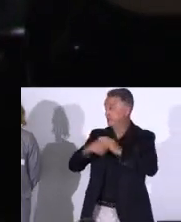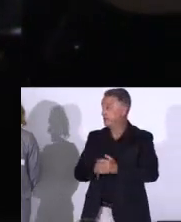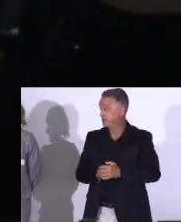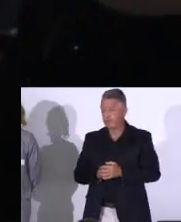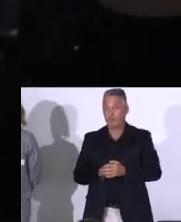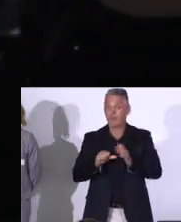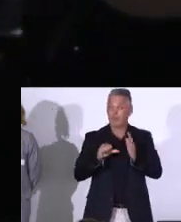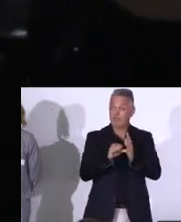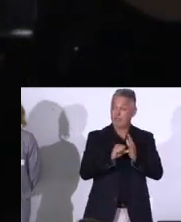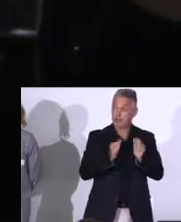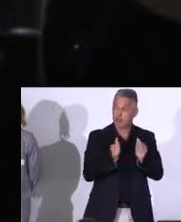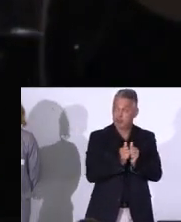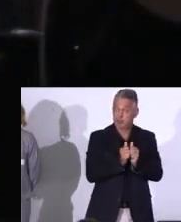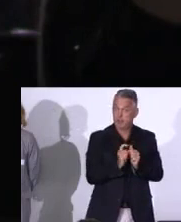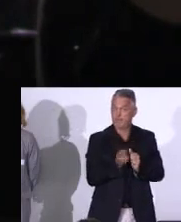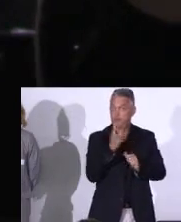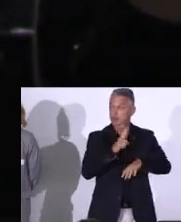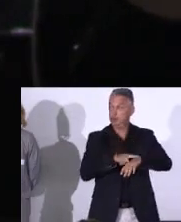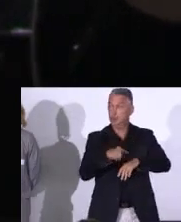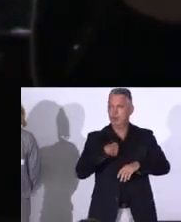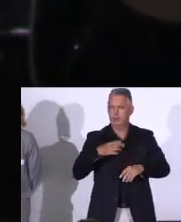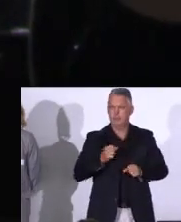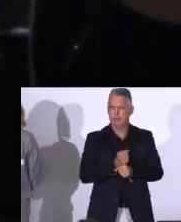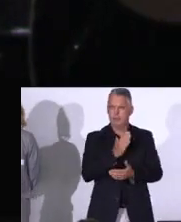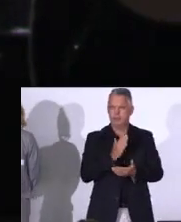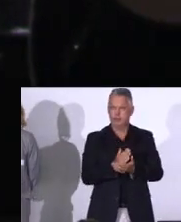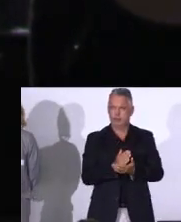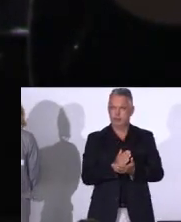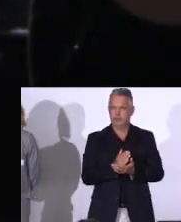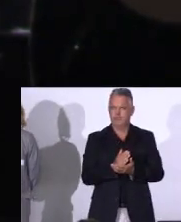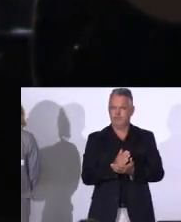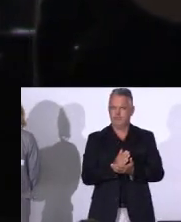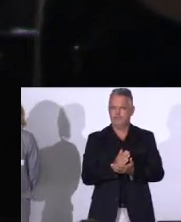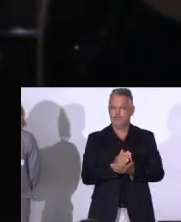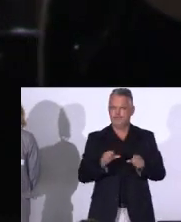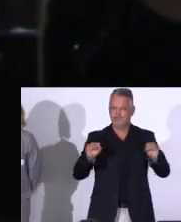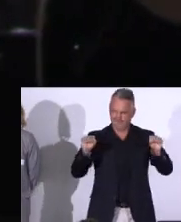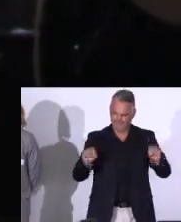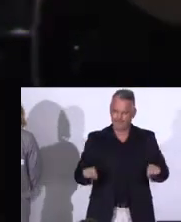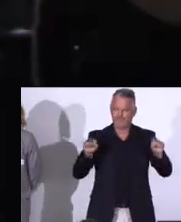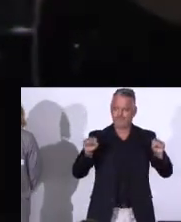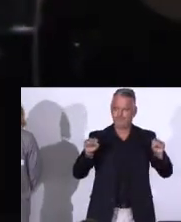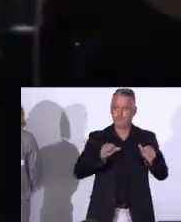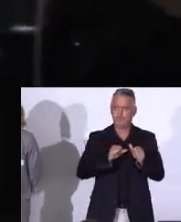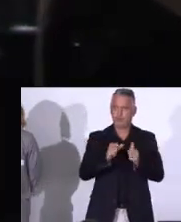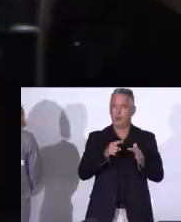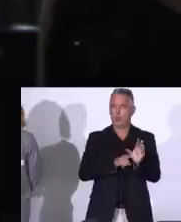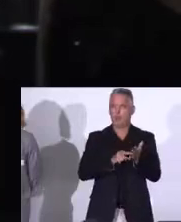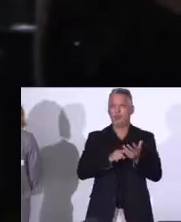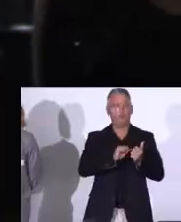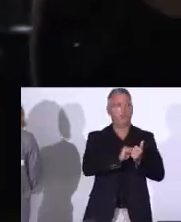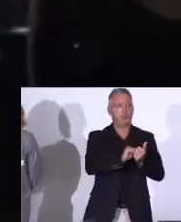for the first time, we wanted to better cement and reinforce that opportunity to work more collaboratively with AAA